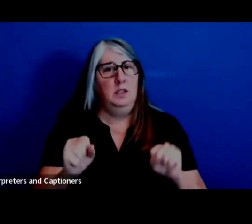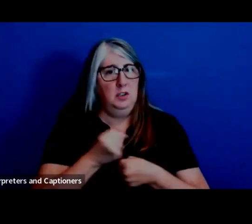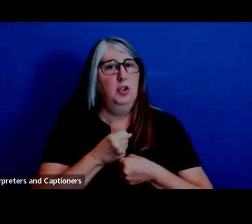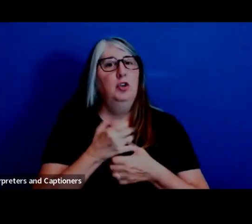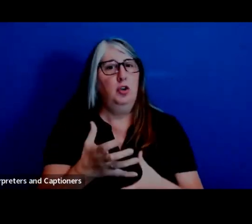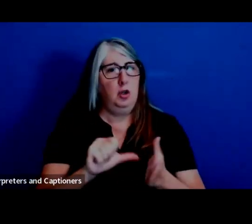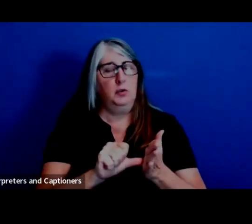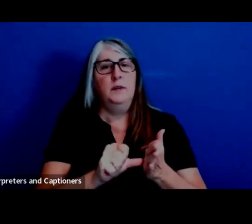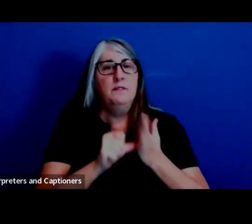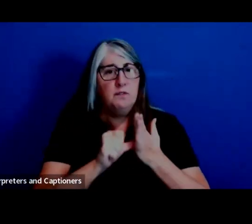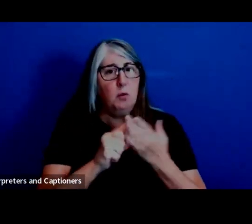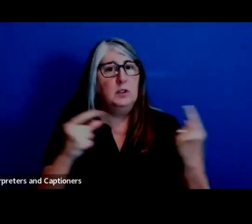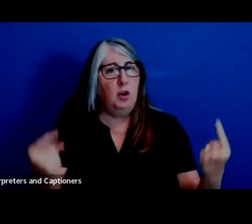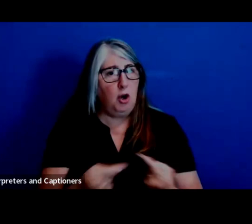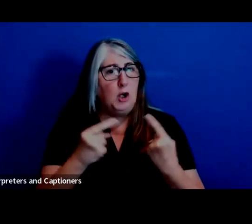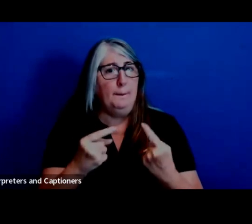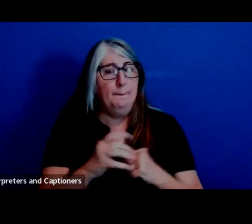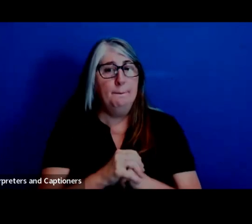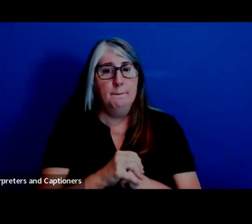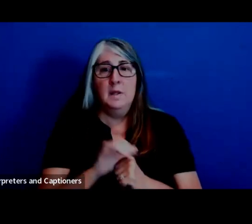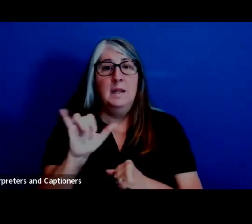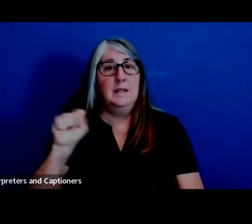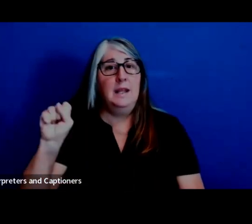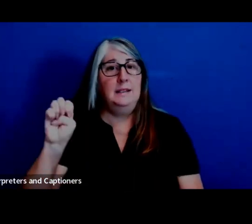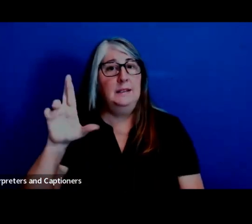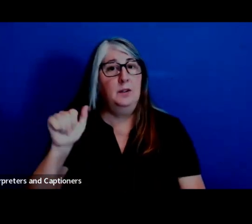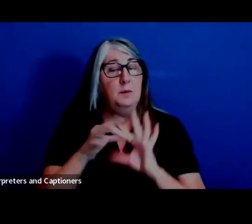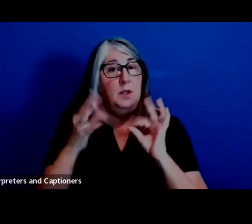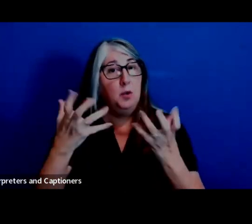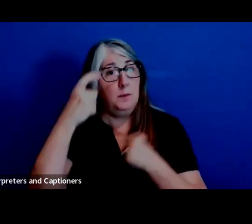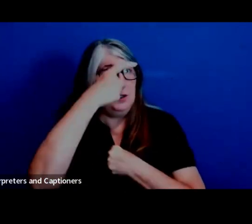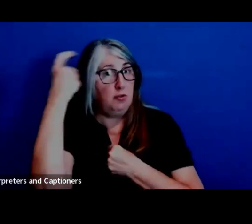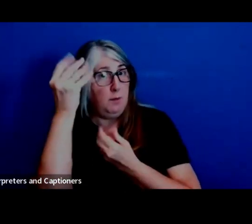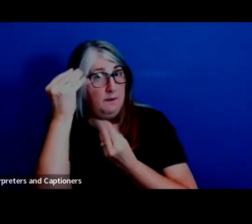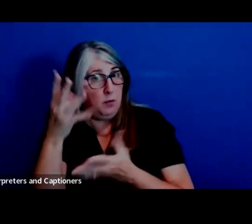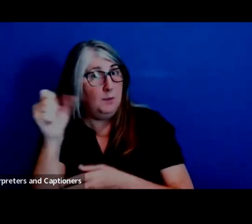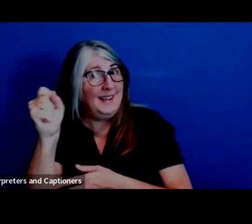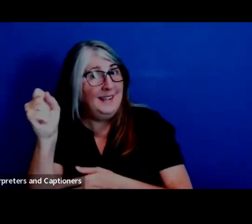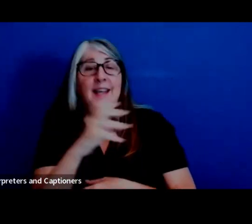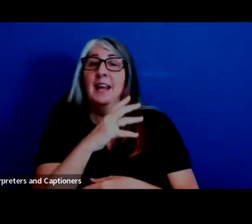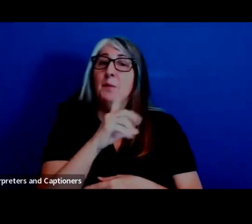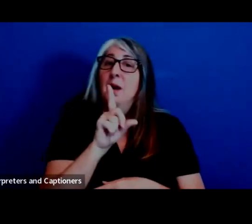harms. As Sarah said, yeah, again, you want to be trauma-informed, but you want to make sure that's not just